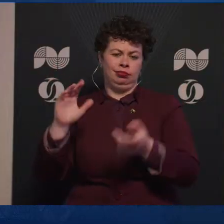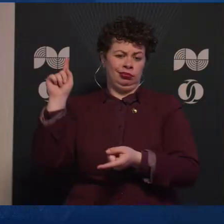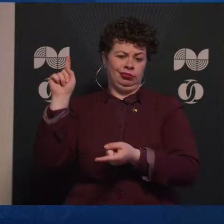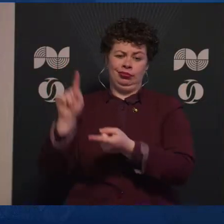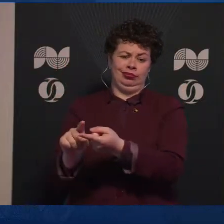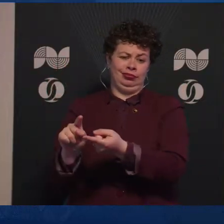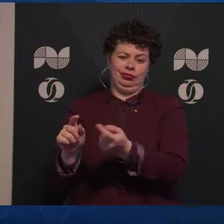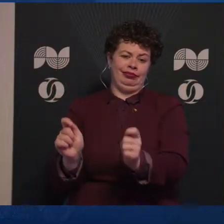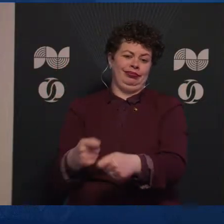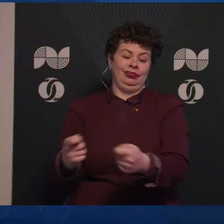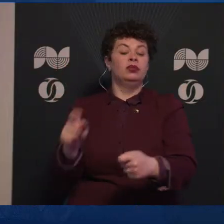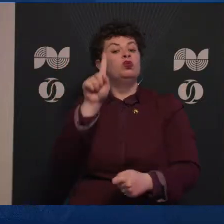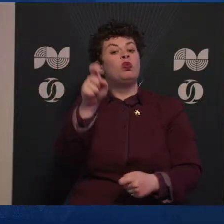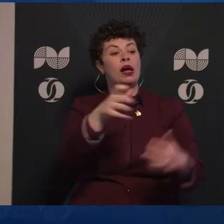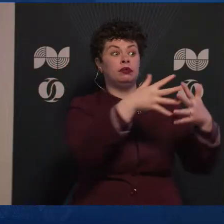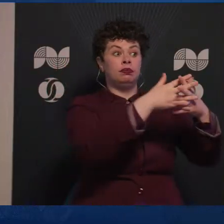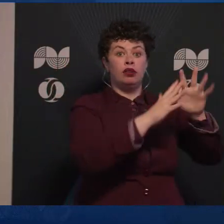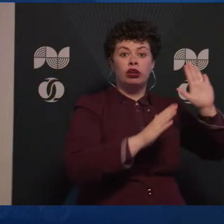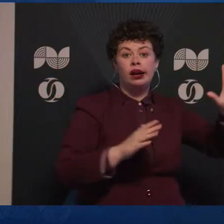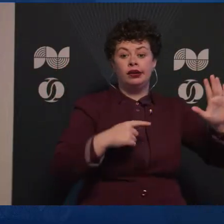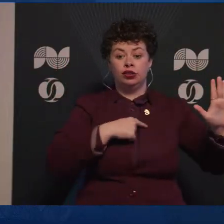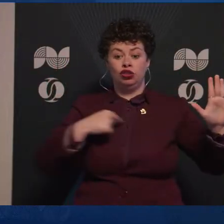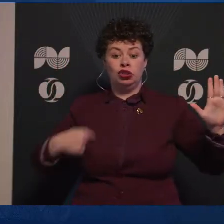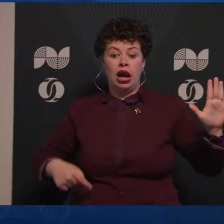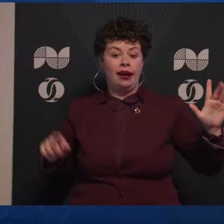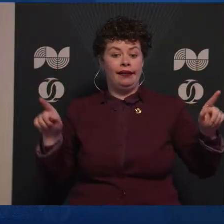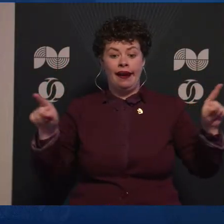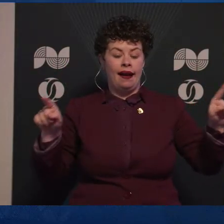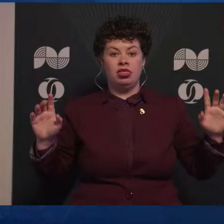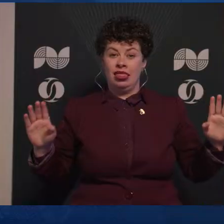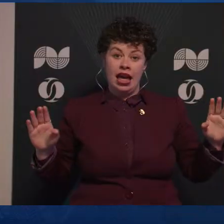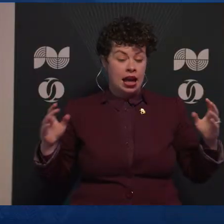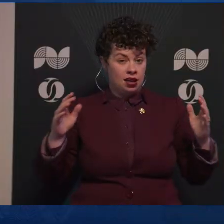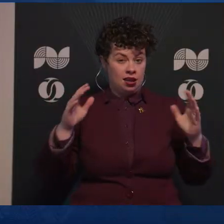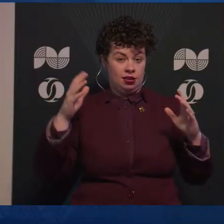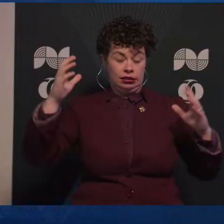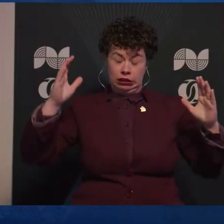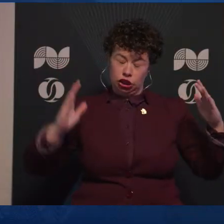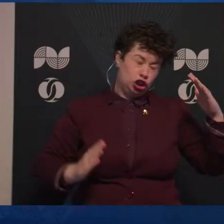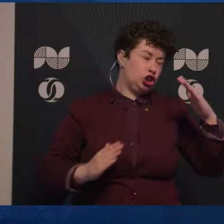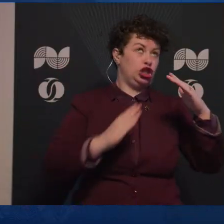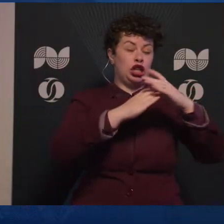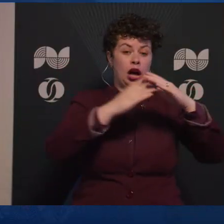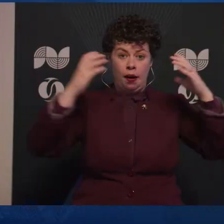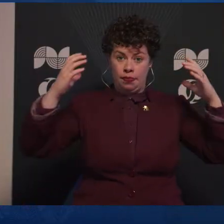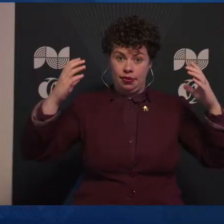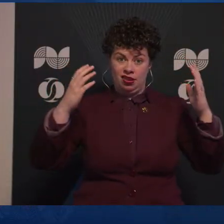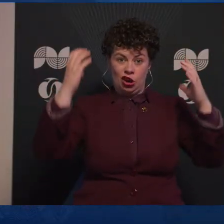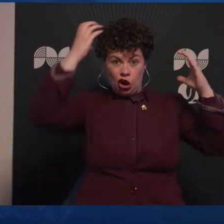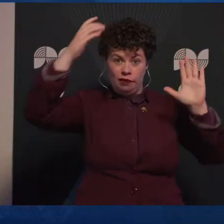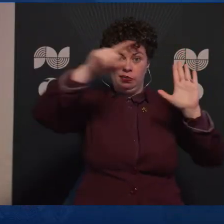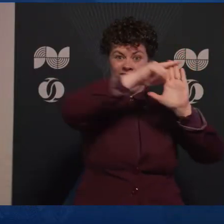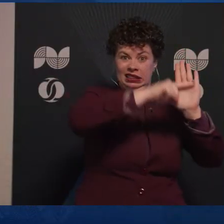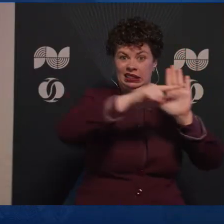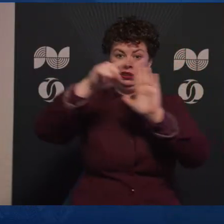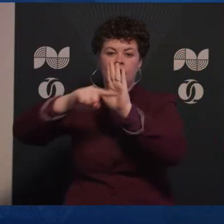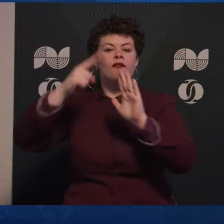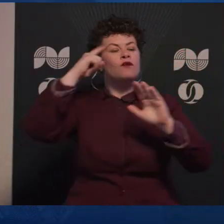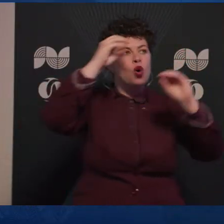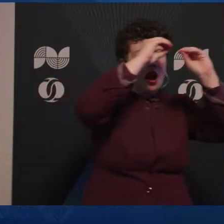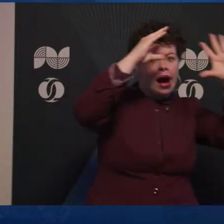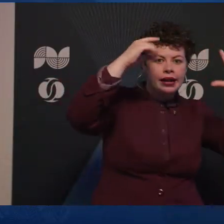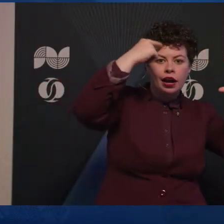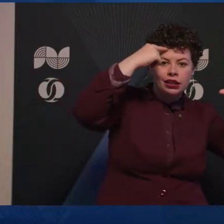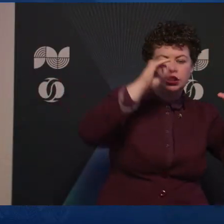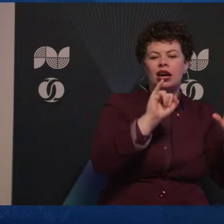that both the US and China are beyond peak industrial policy. So the US for ideological reasons, I think the